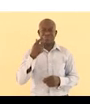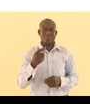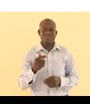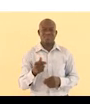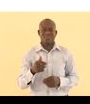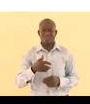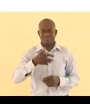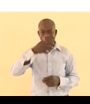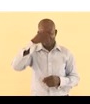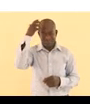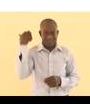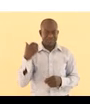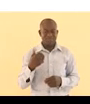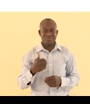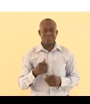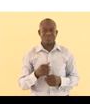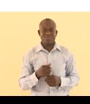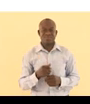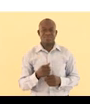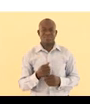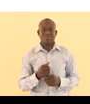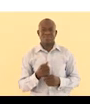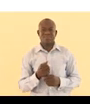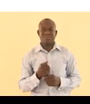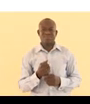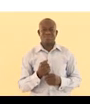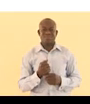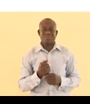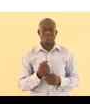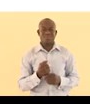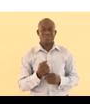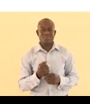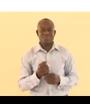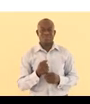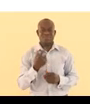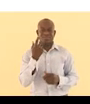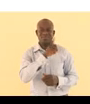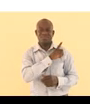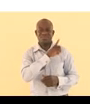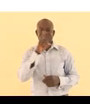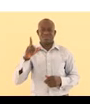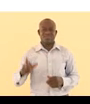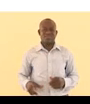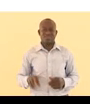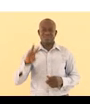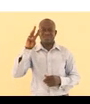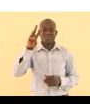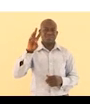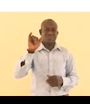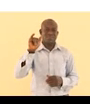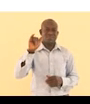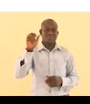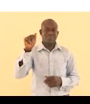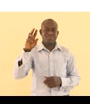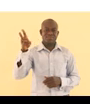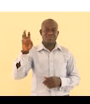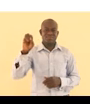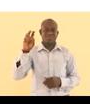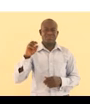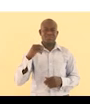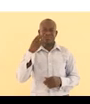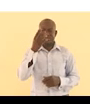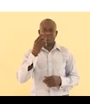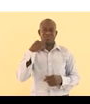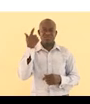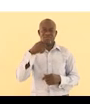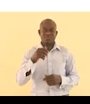lion roars. Who can help feeling afraid? The Lord Yahweh speaks. Who